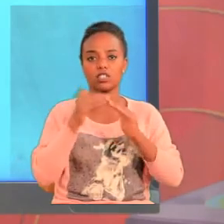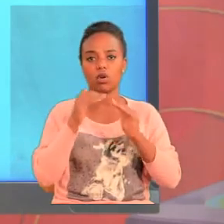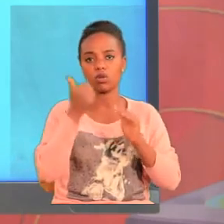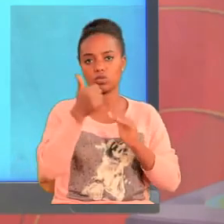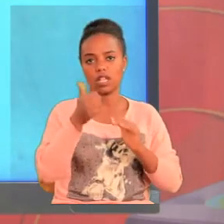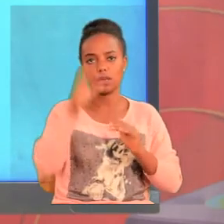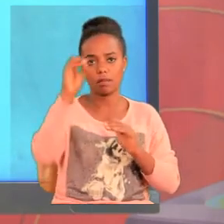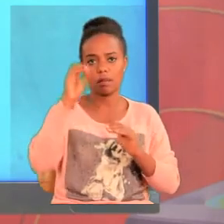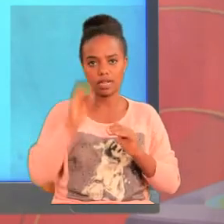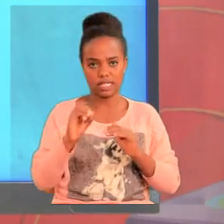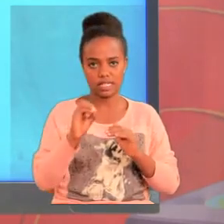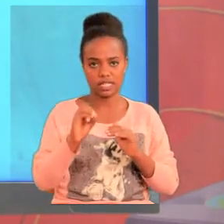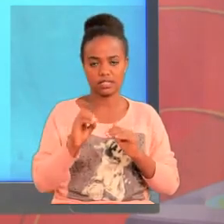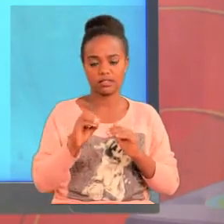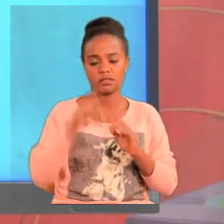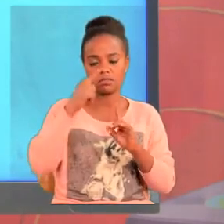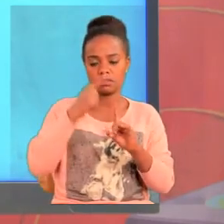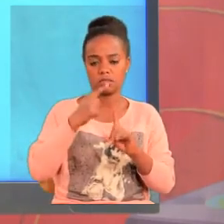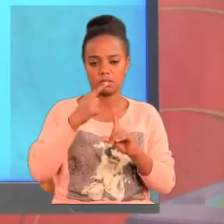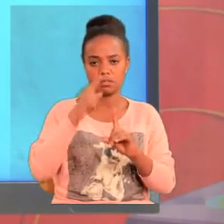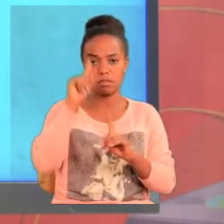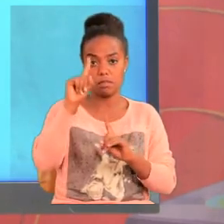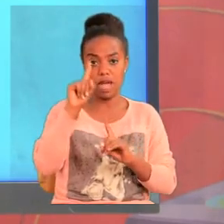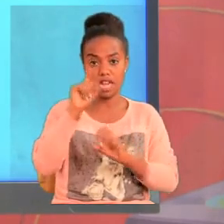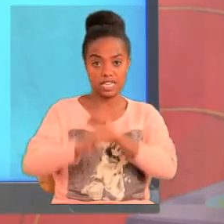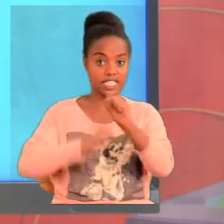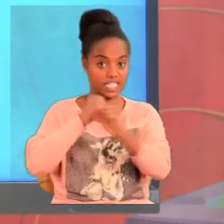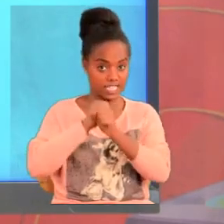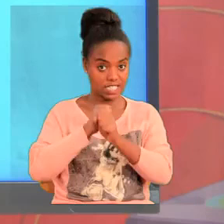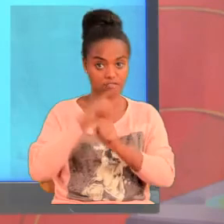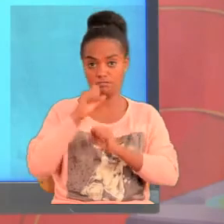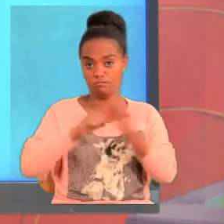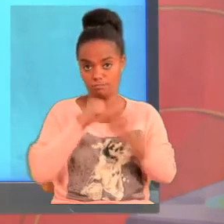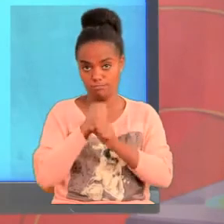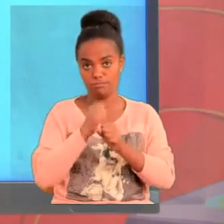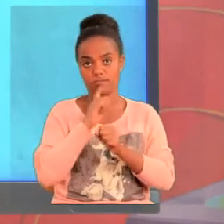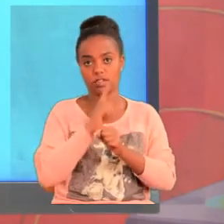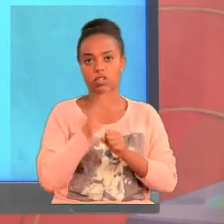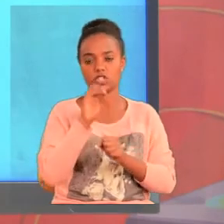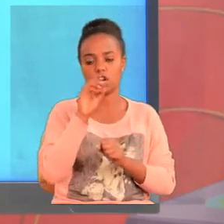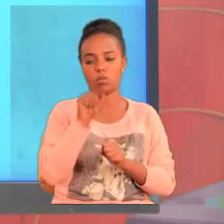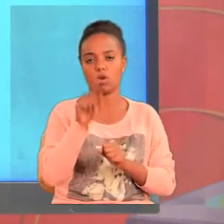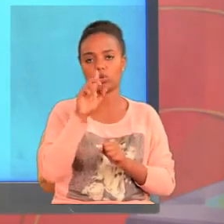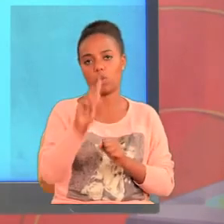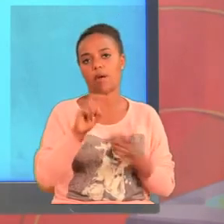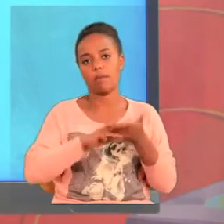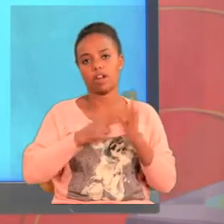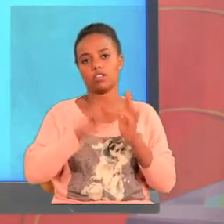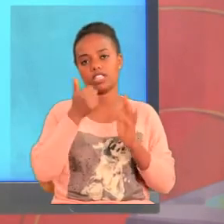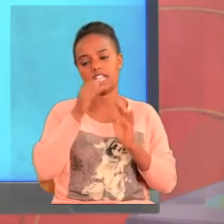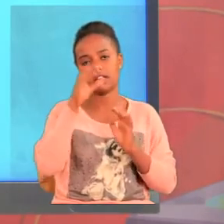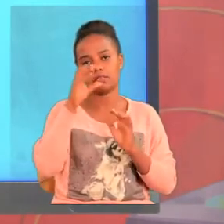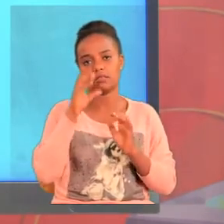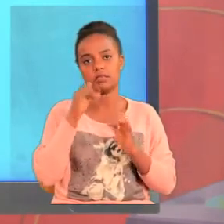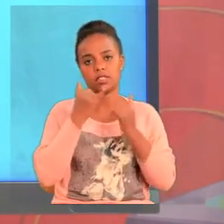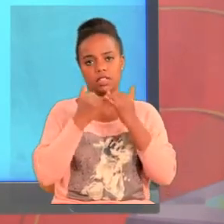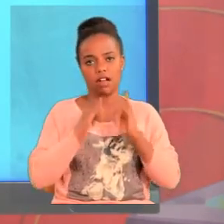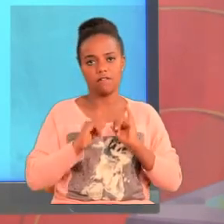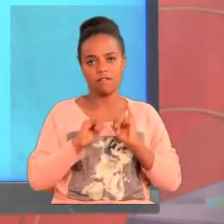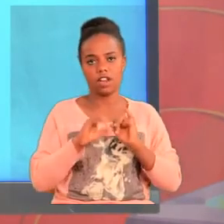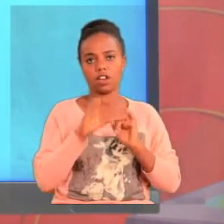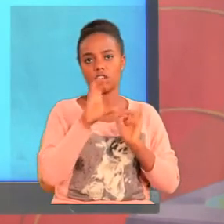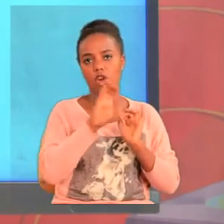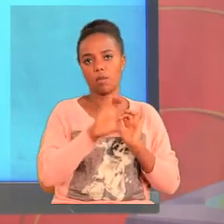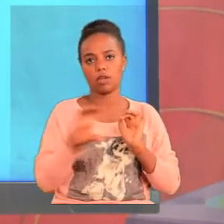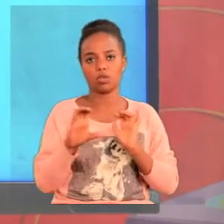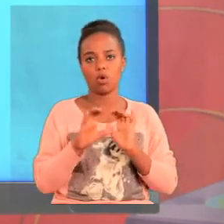10% per year. 10% means it is 0.1, and T is also given, it is the